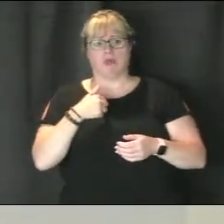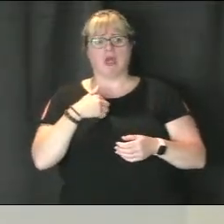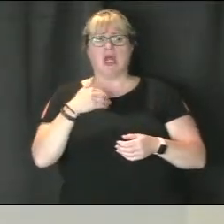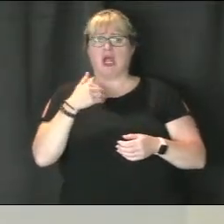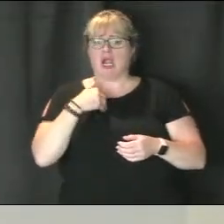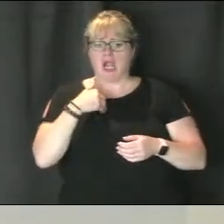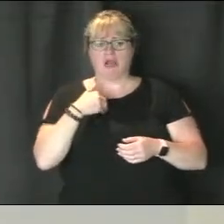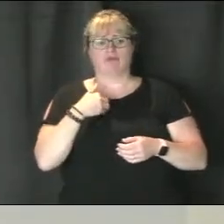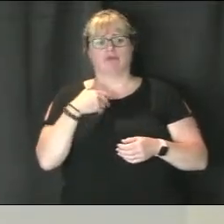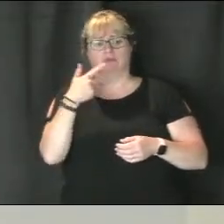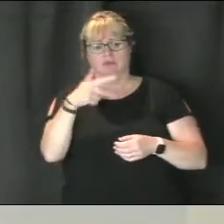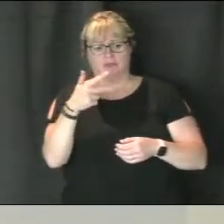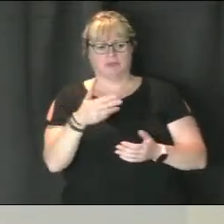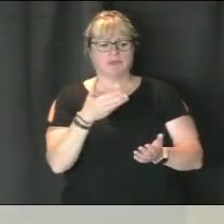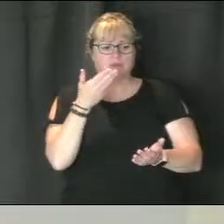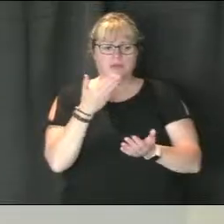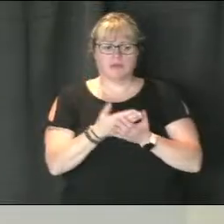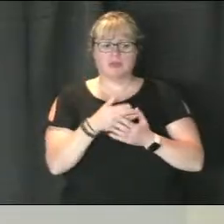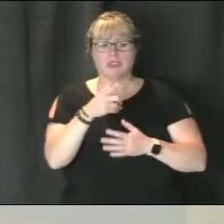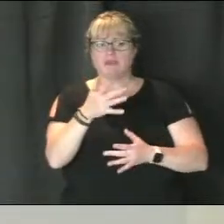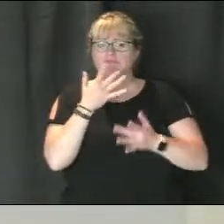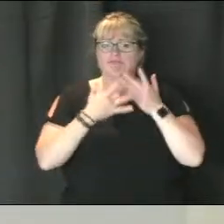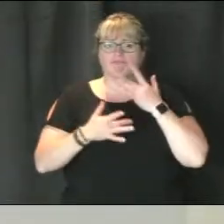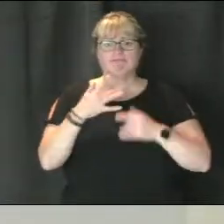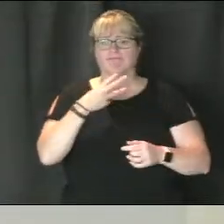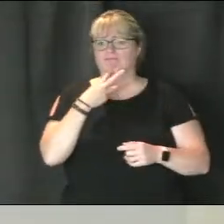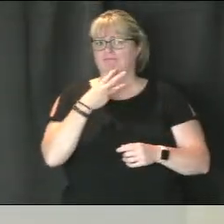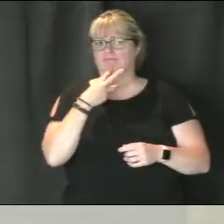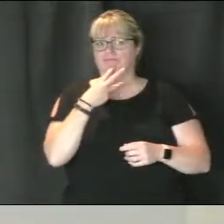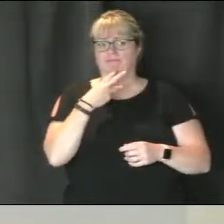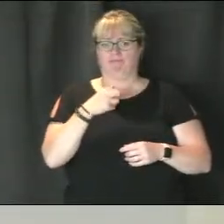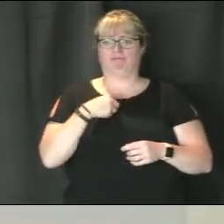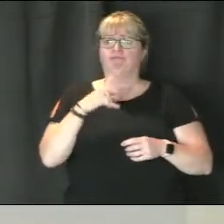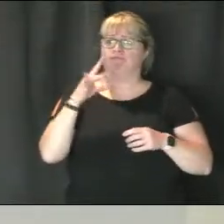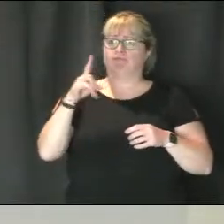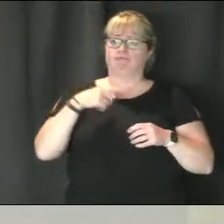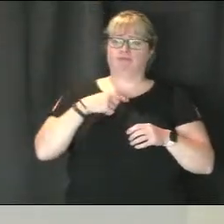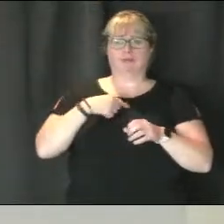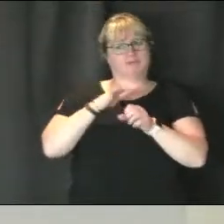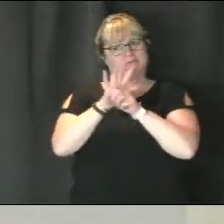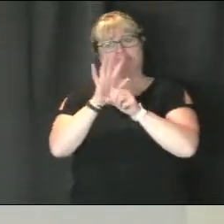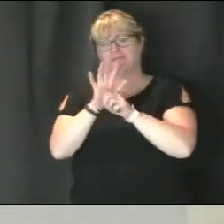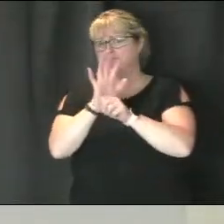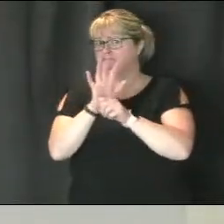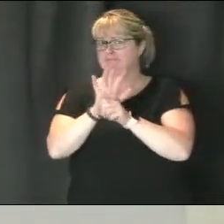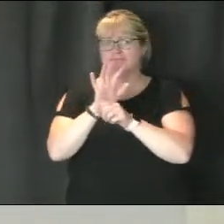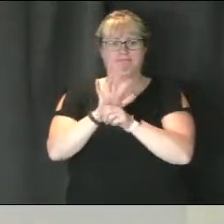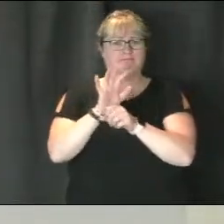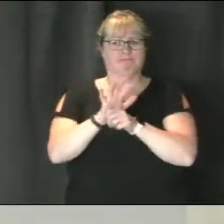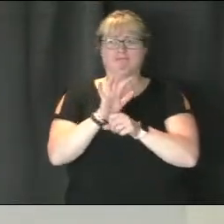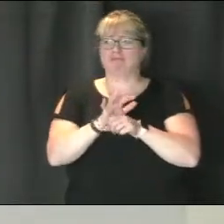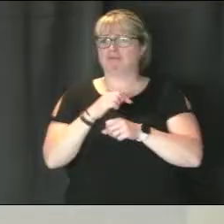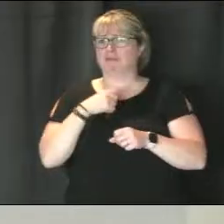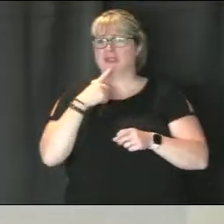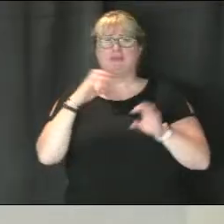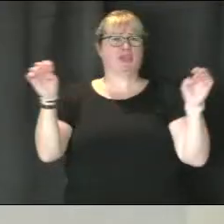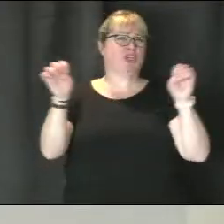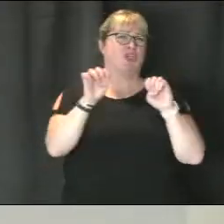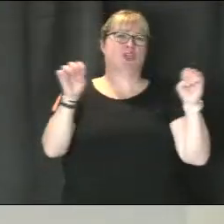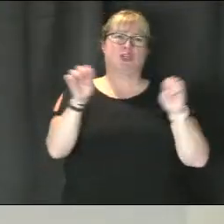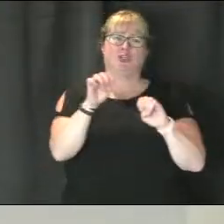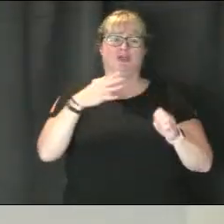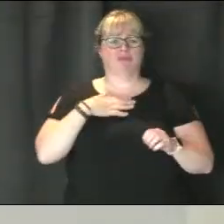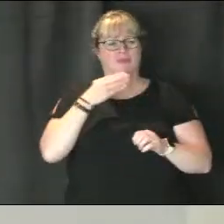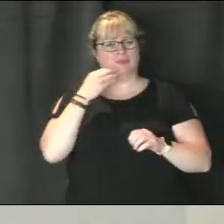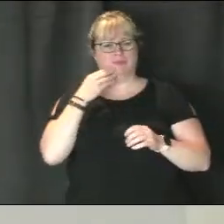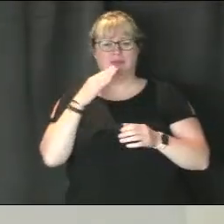dire straits, and I really, you know, blew it up big. And I declared a state of emergency in my